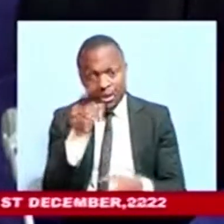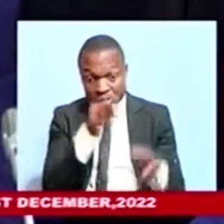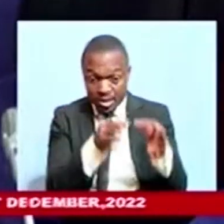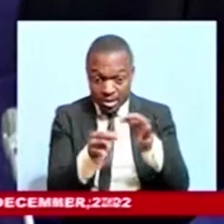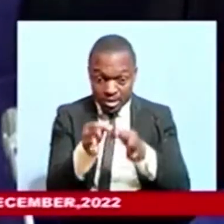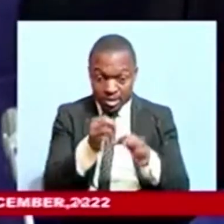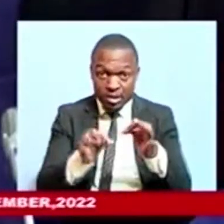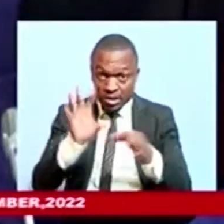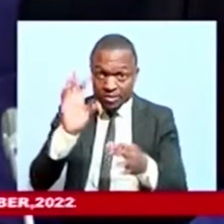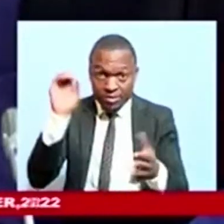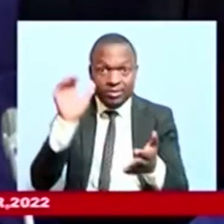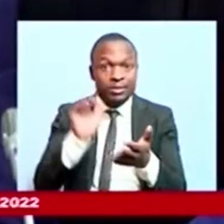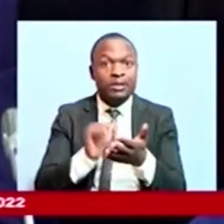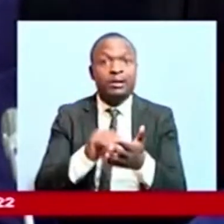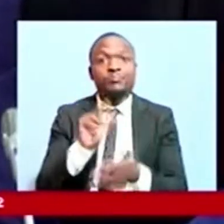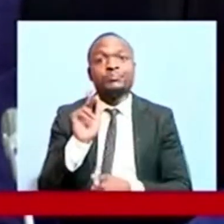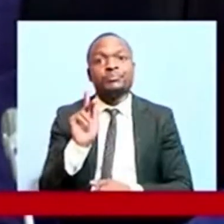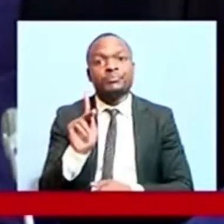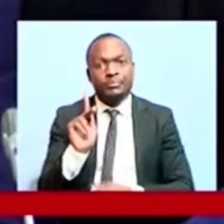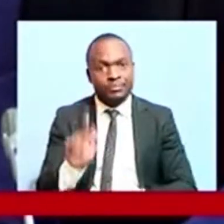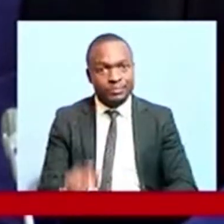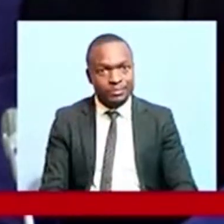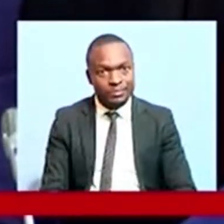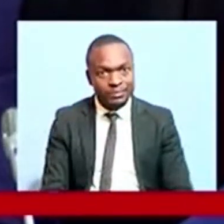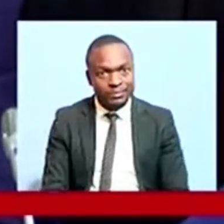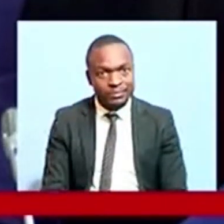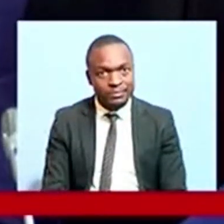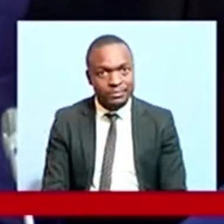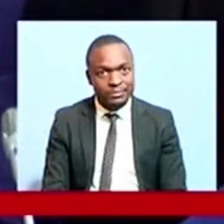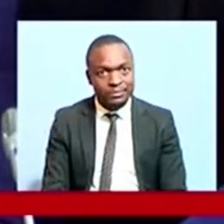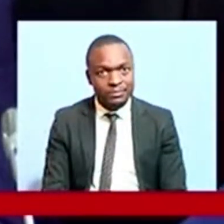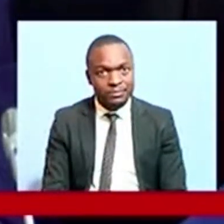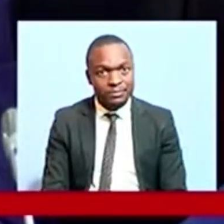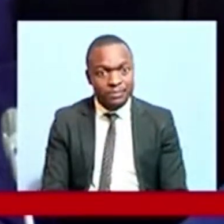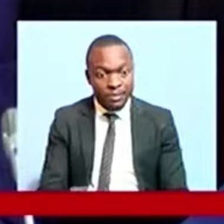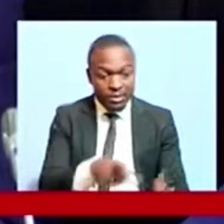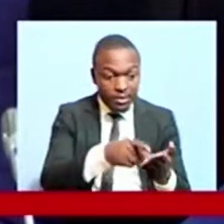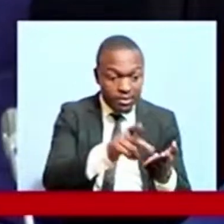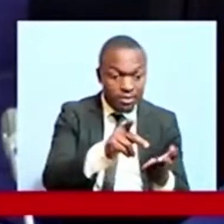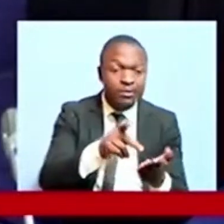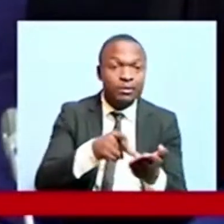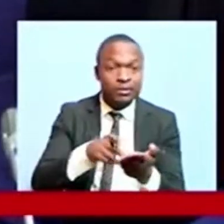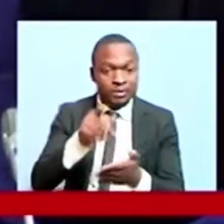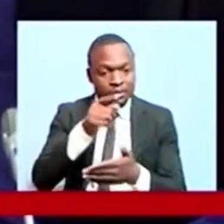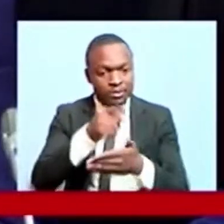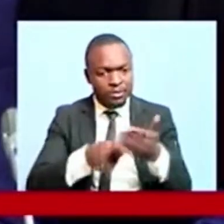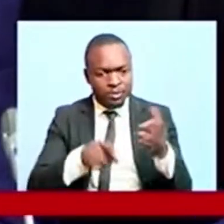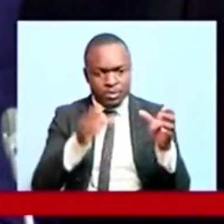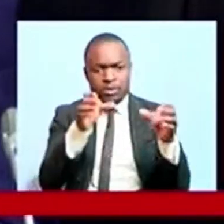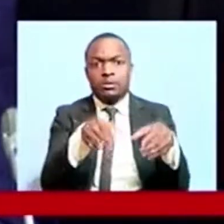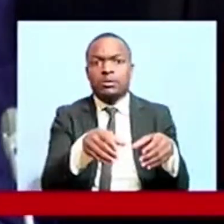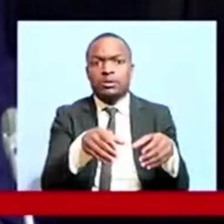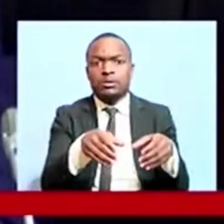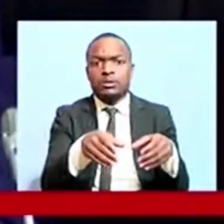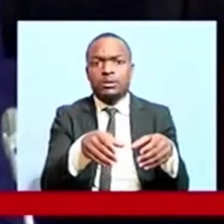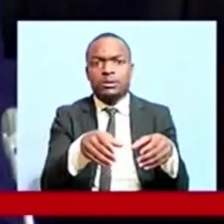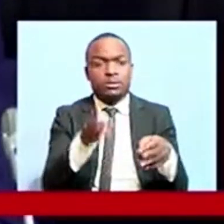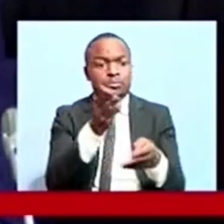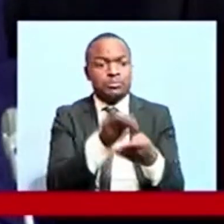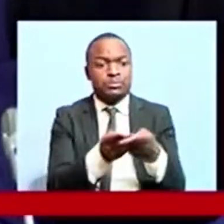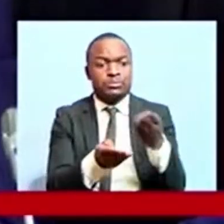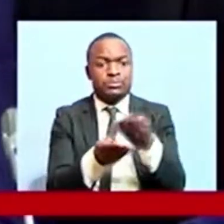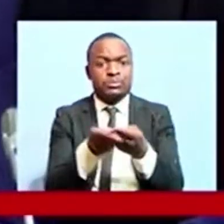kwacha as a payment towards what the community would have